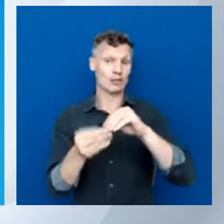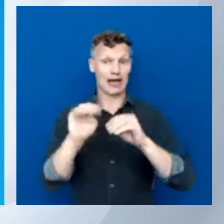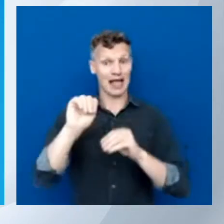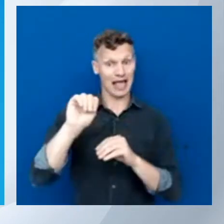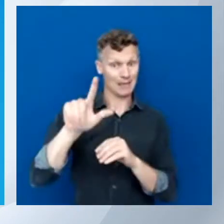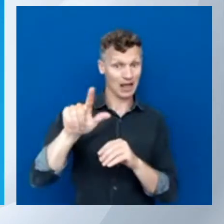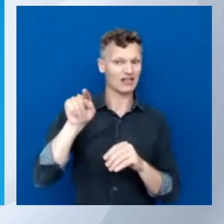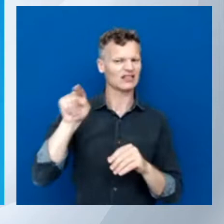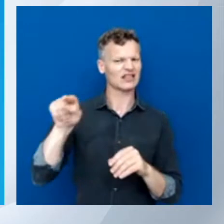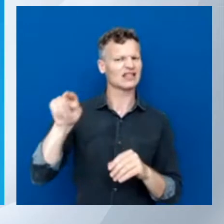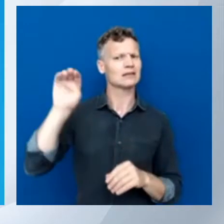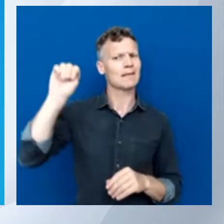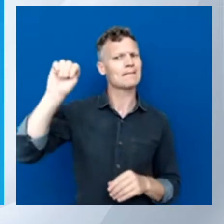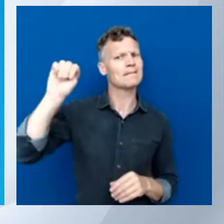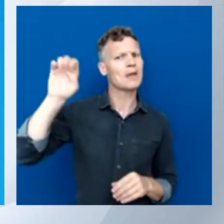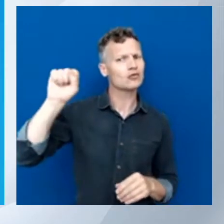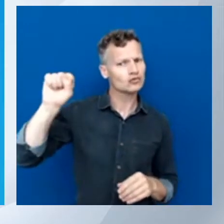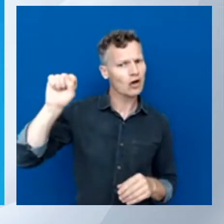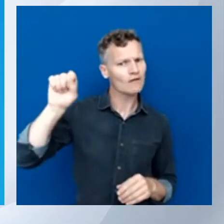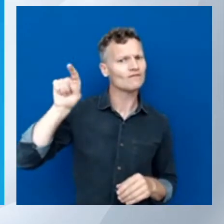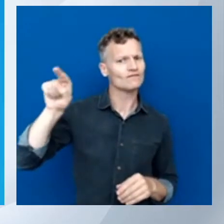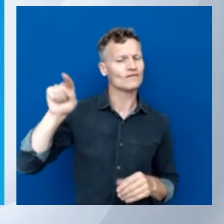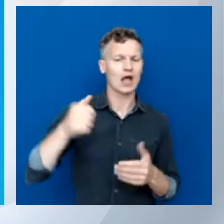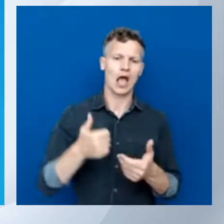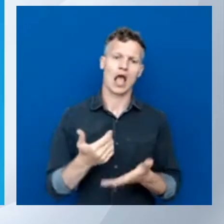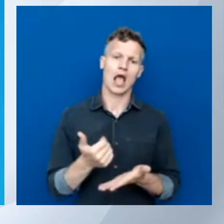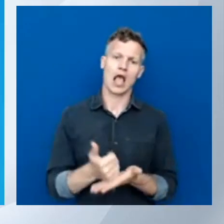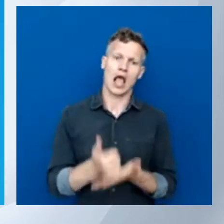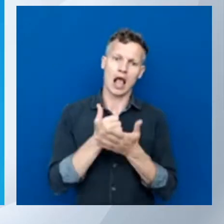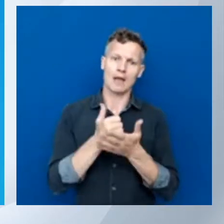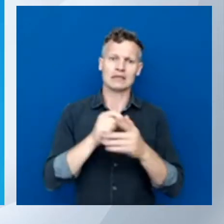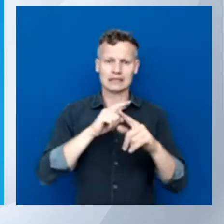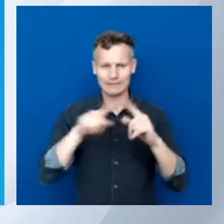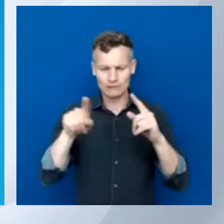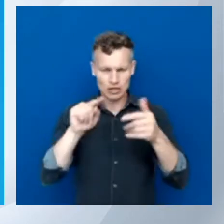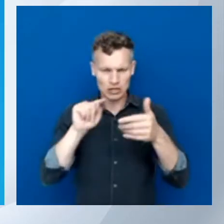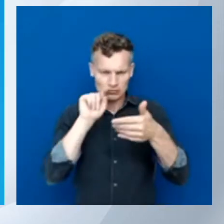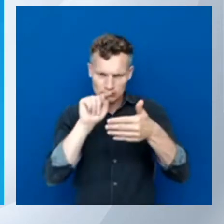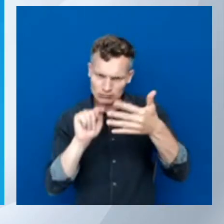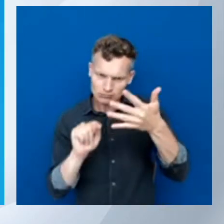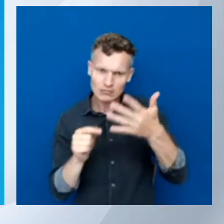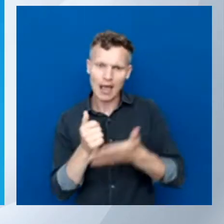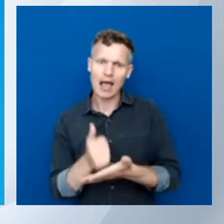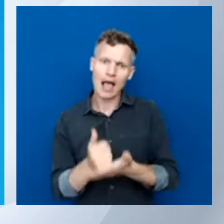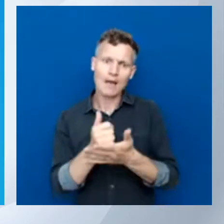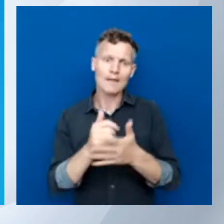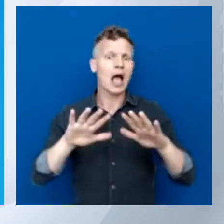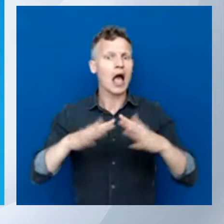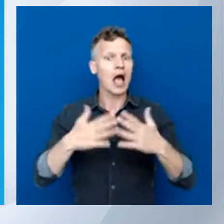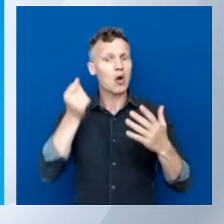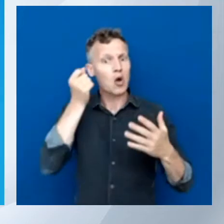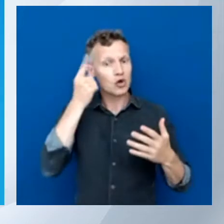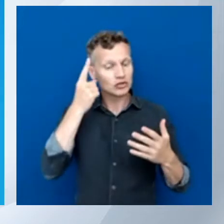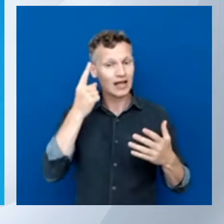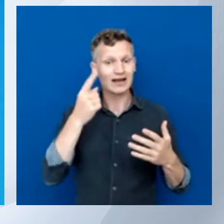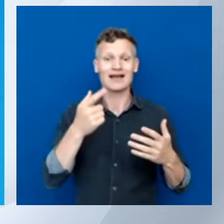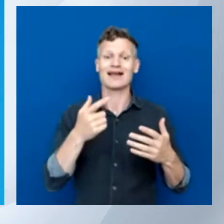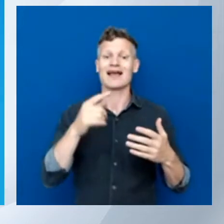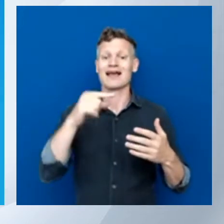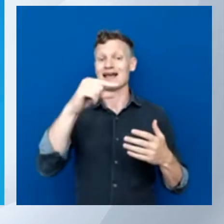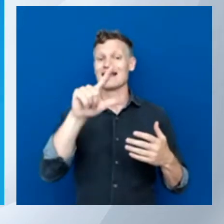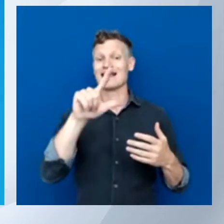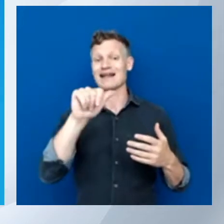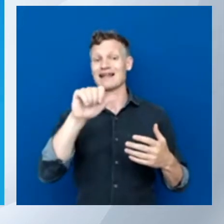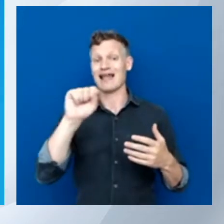can be viewed as a valid source for explaining glass box models and black box systems as well. The Azure Machine